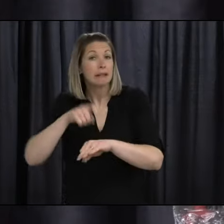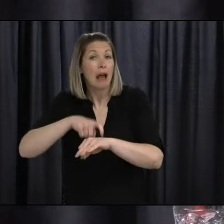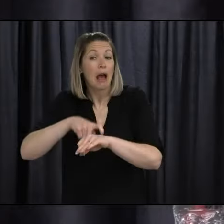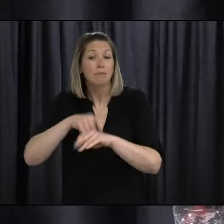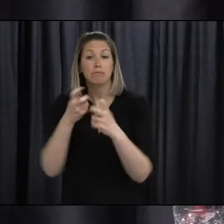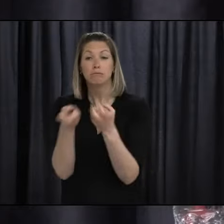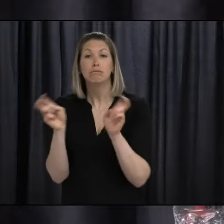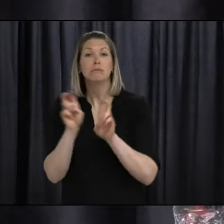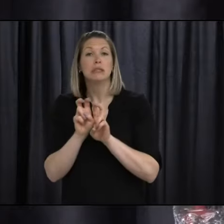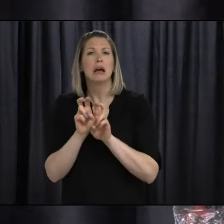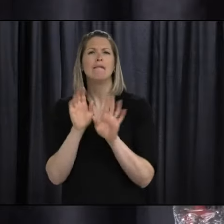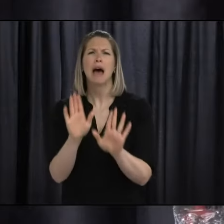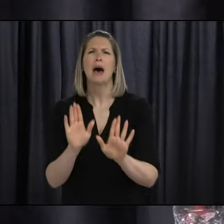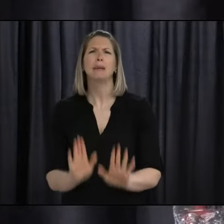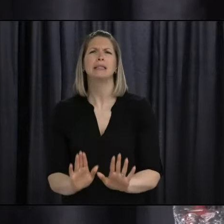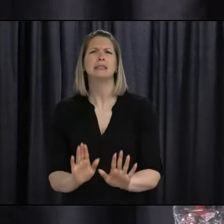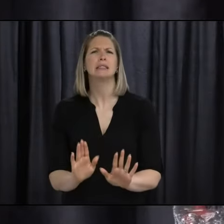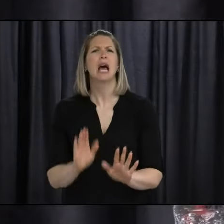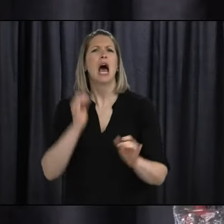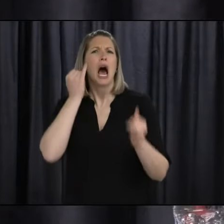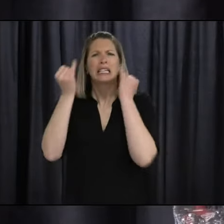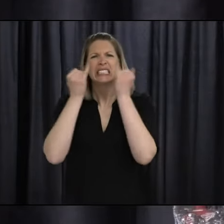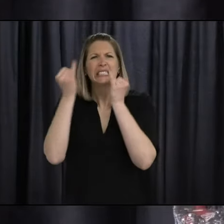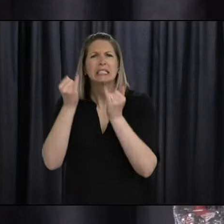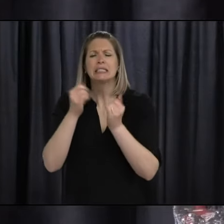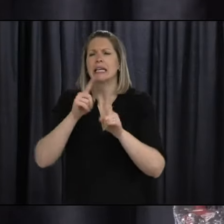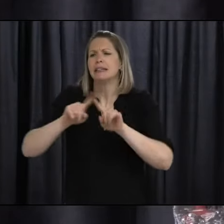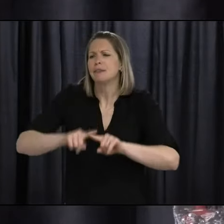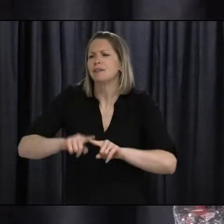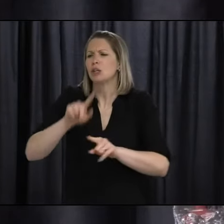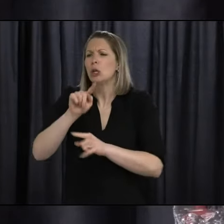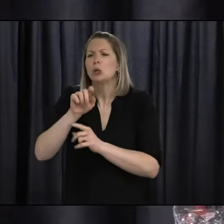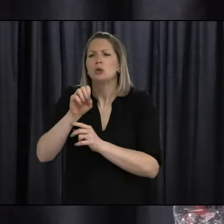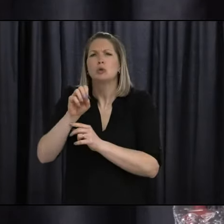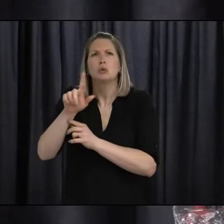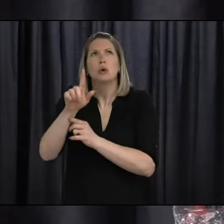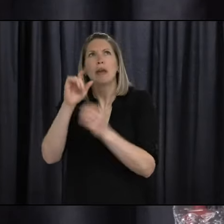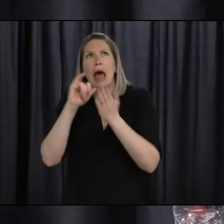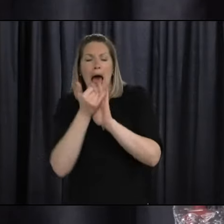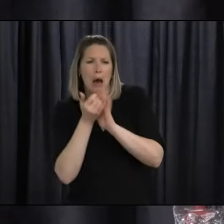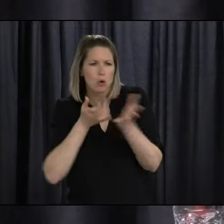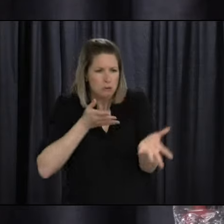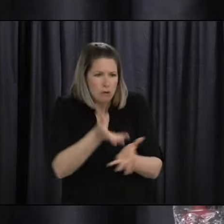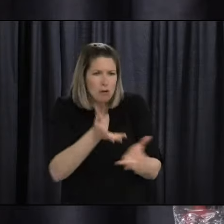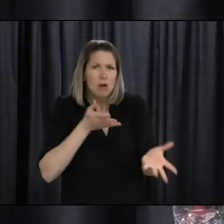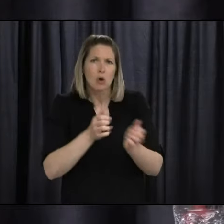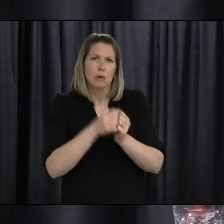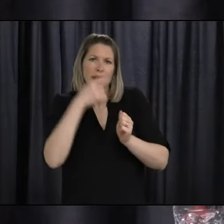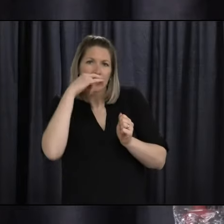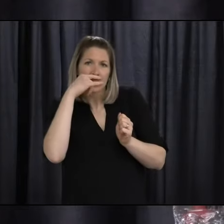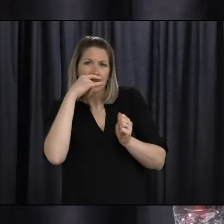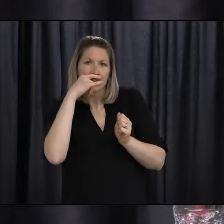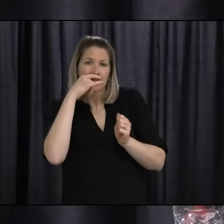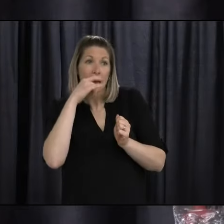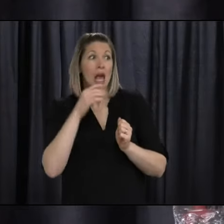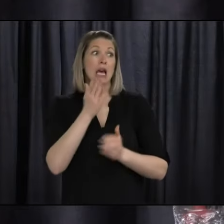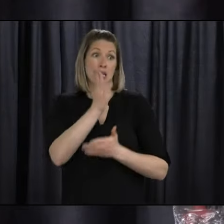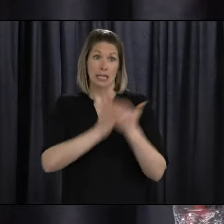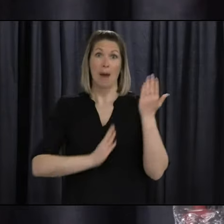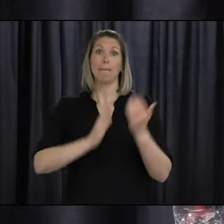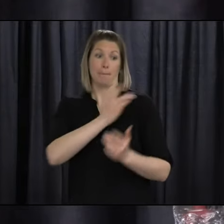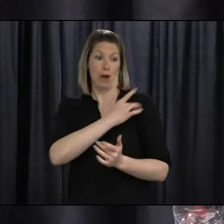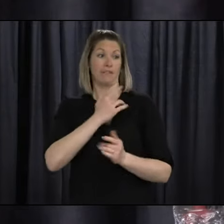tools to do this. And I think I could do no better than read just a brief testimonial from a child who said, "The thing I like